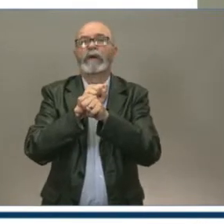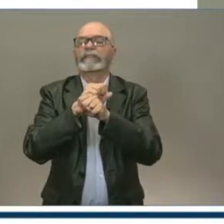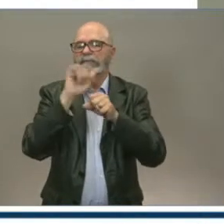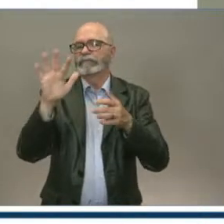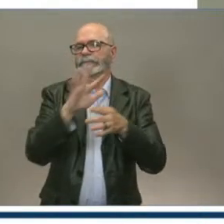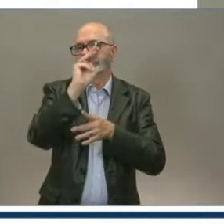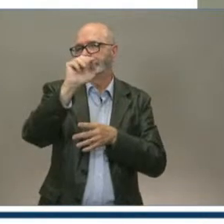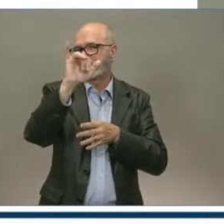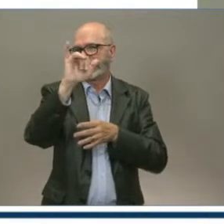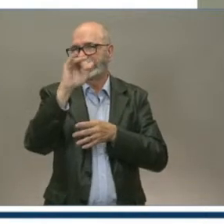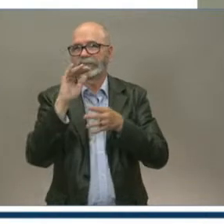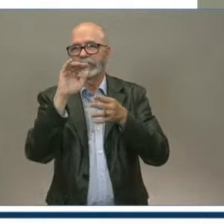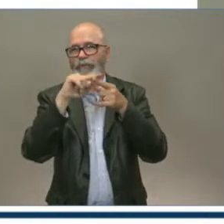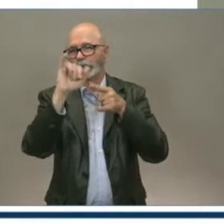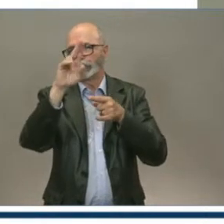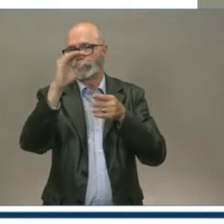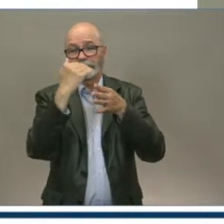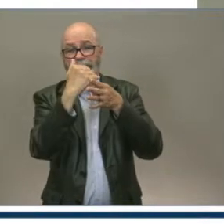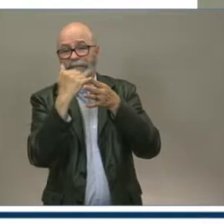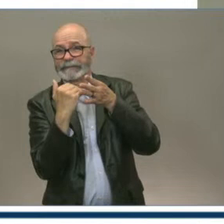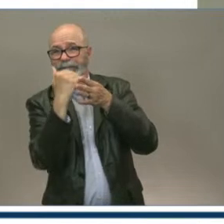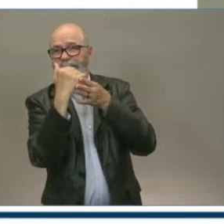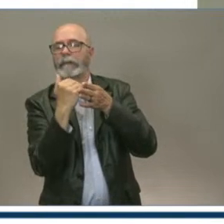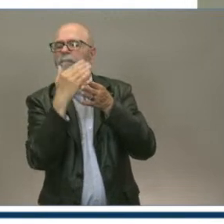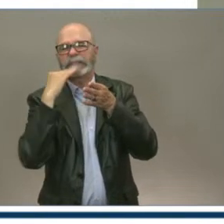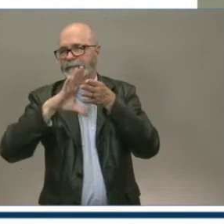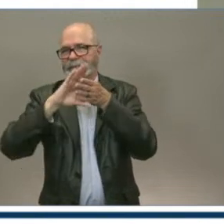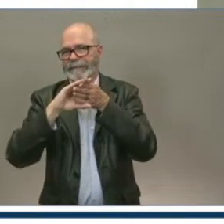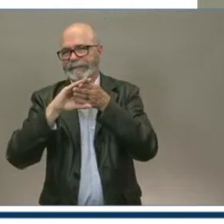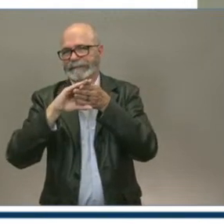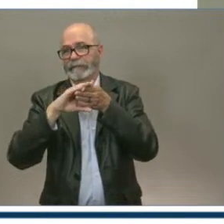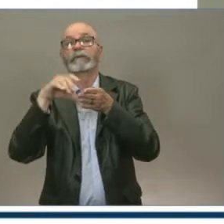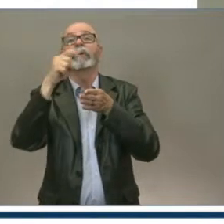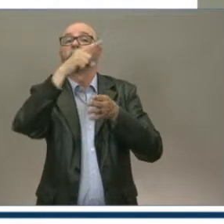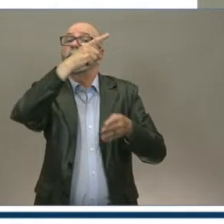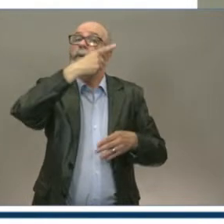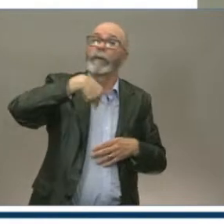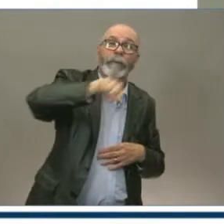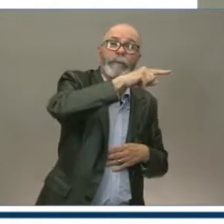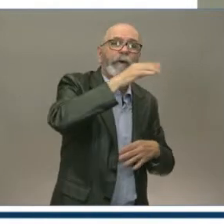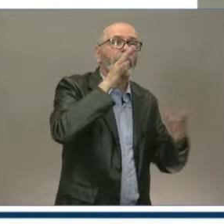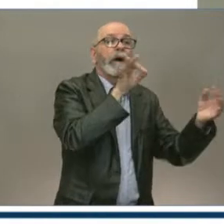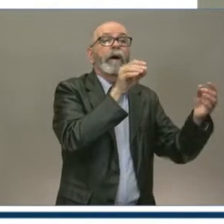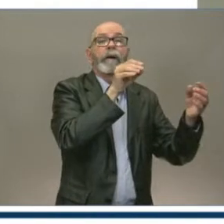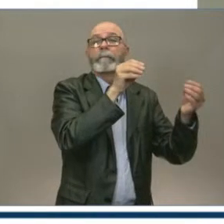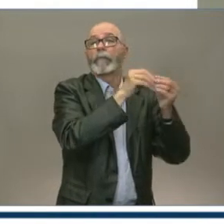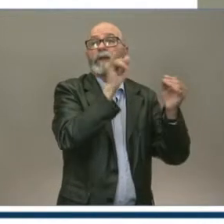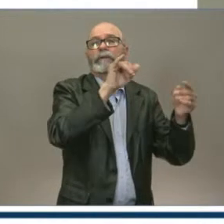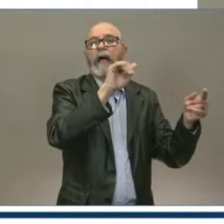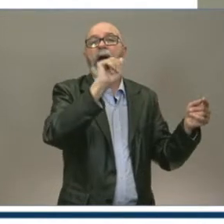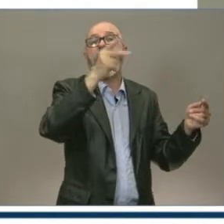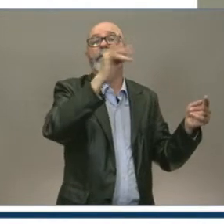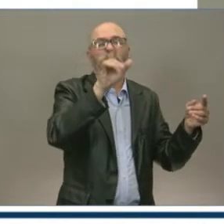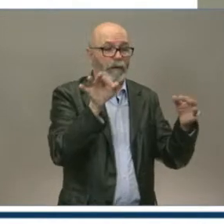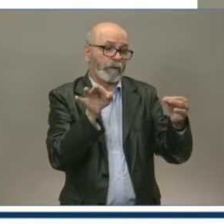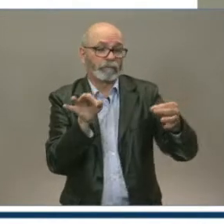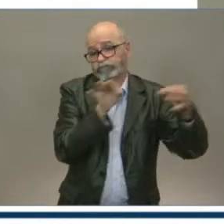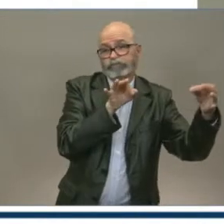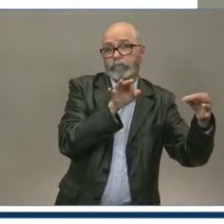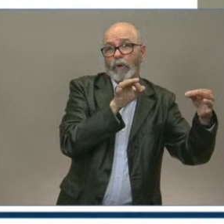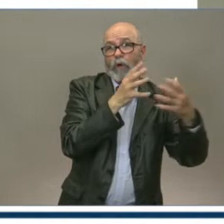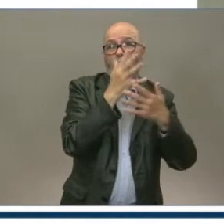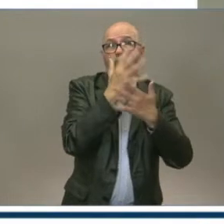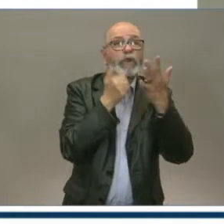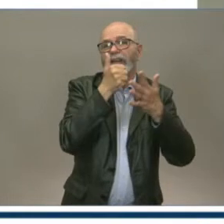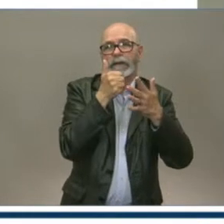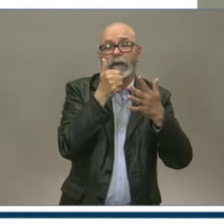that, so they're still on target. In fact, many of them are going to be immunized now in April. But because we've been able to speed up our whole vaccine